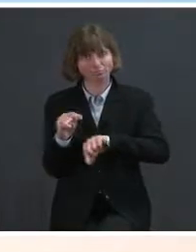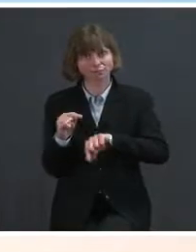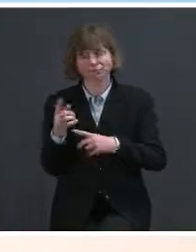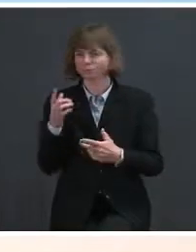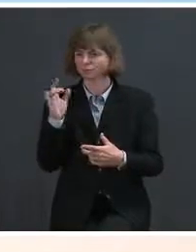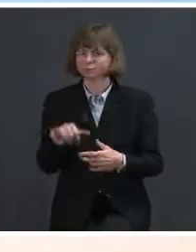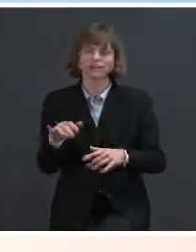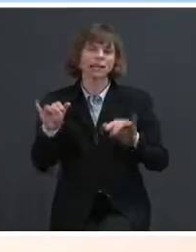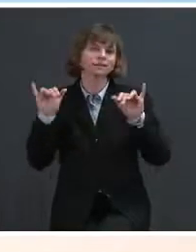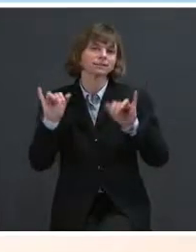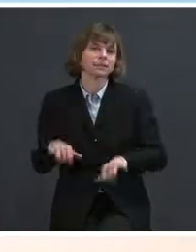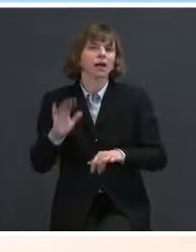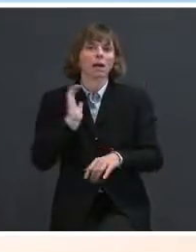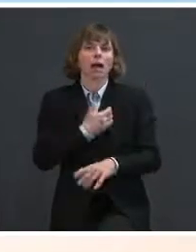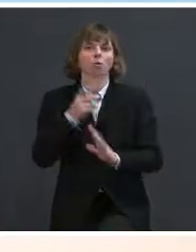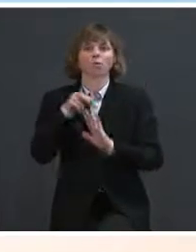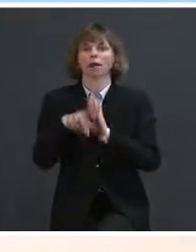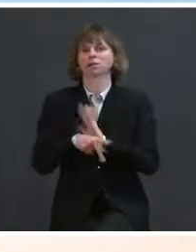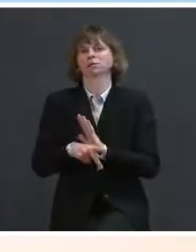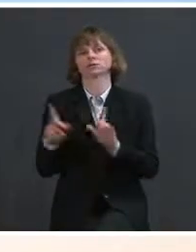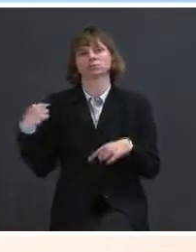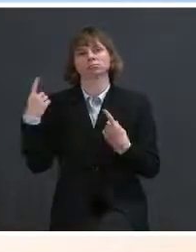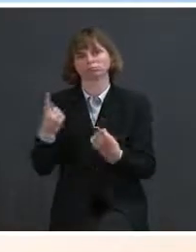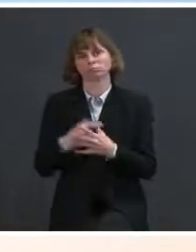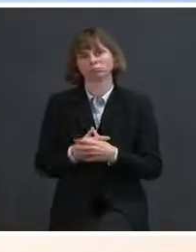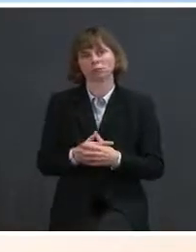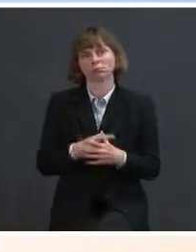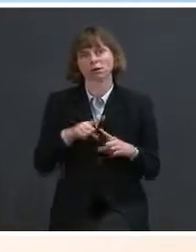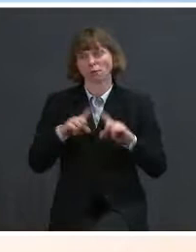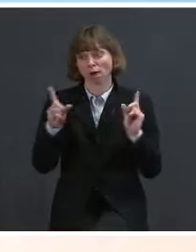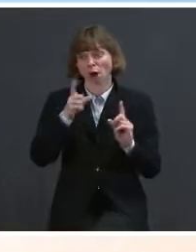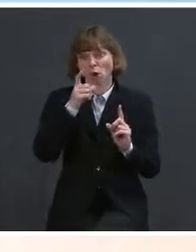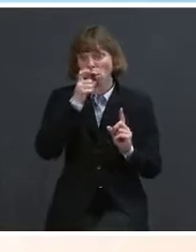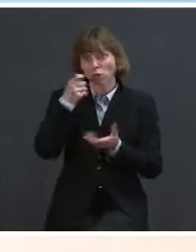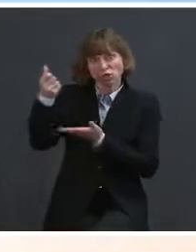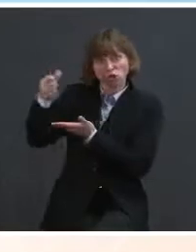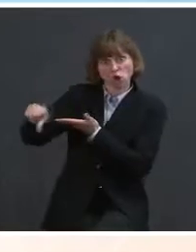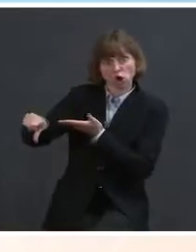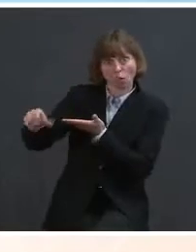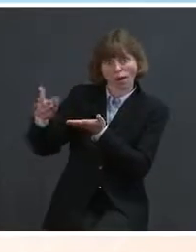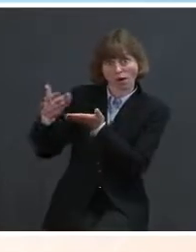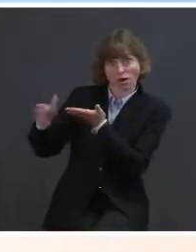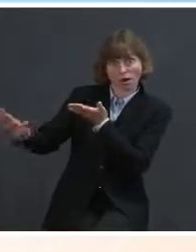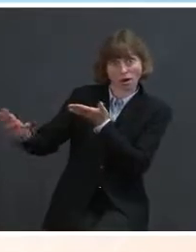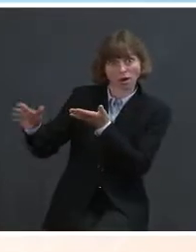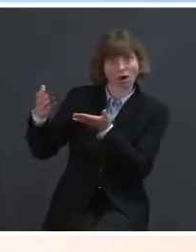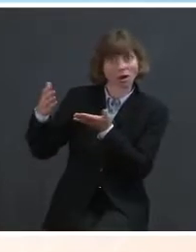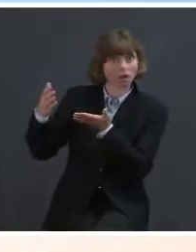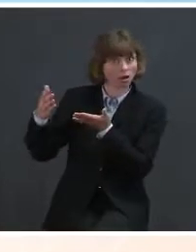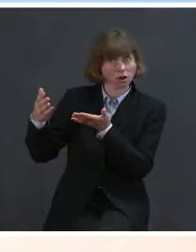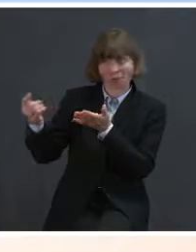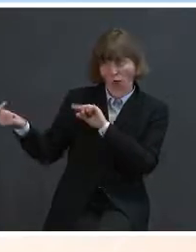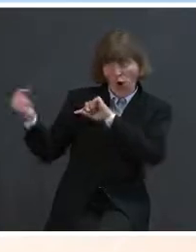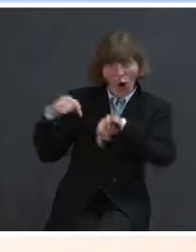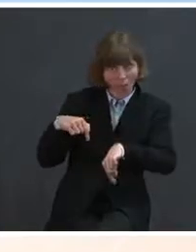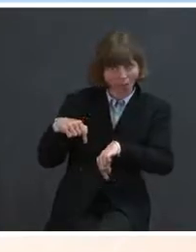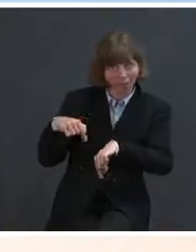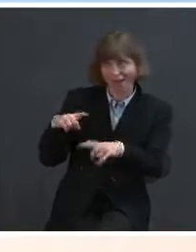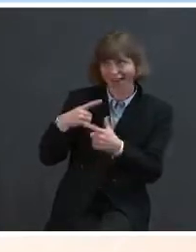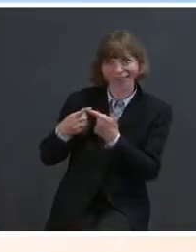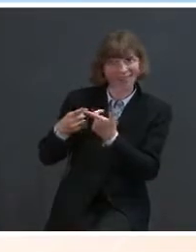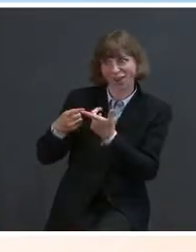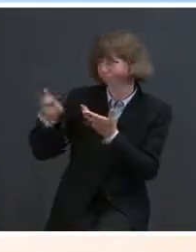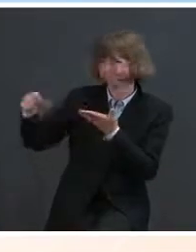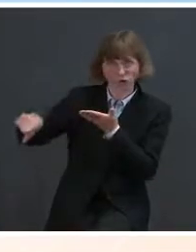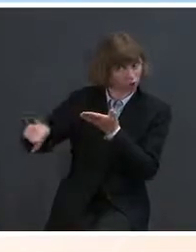our policy has been. But in terms of people who were turned away, who are coming to the border, who are turned away, I mean, those numbers,